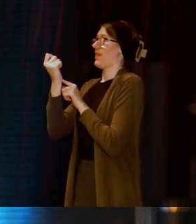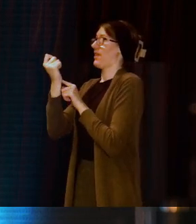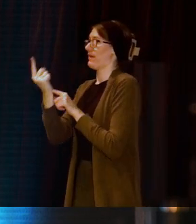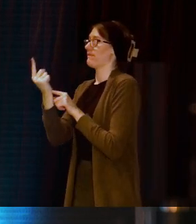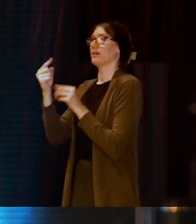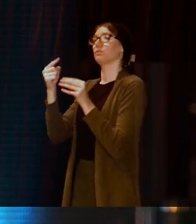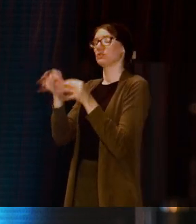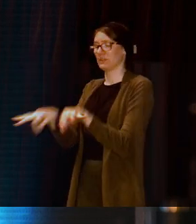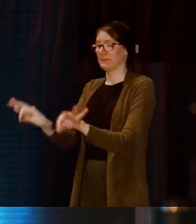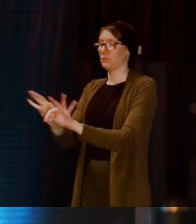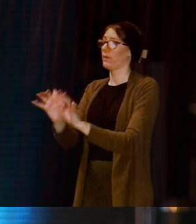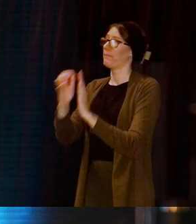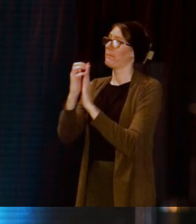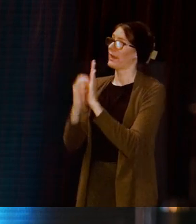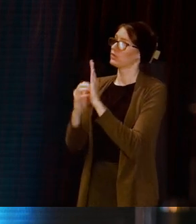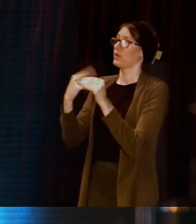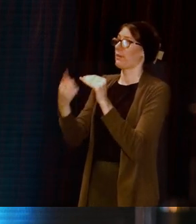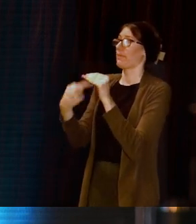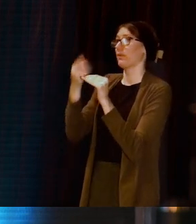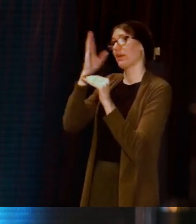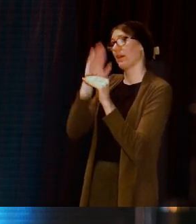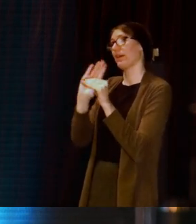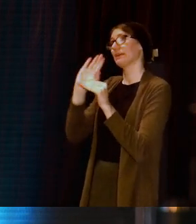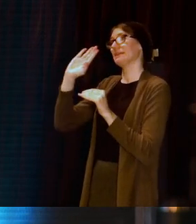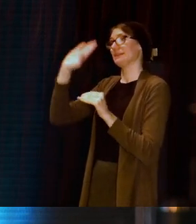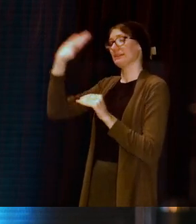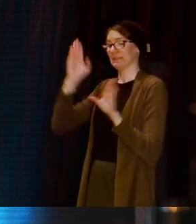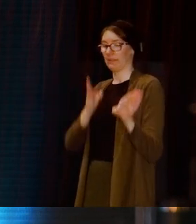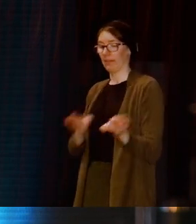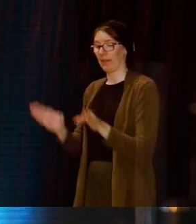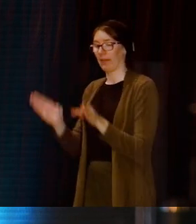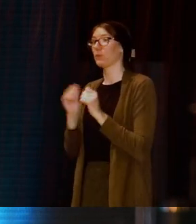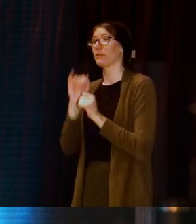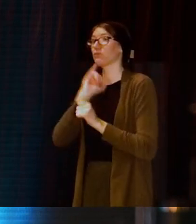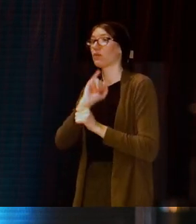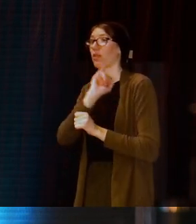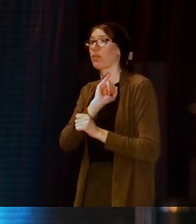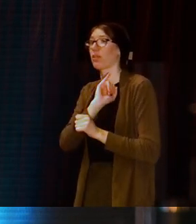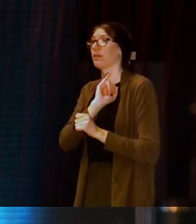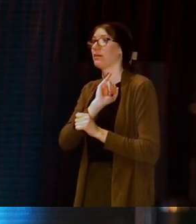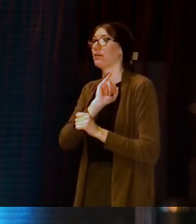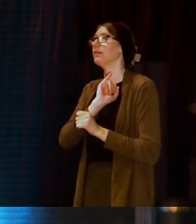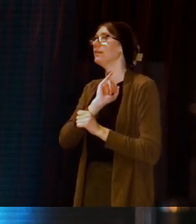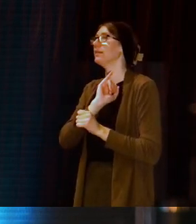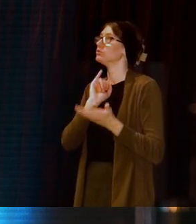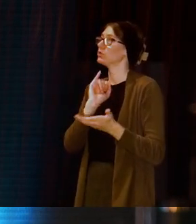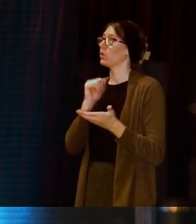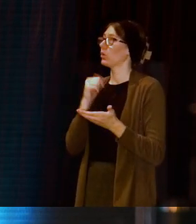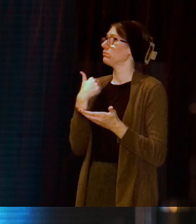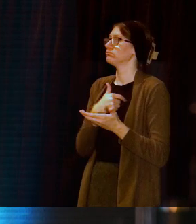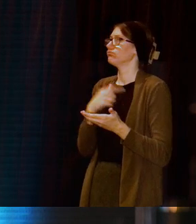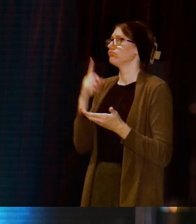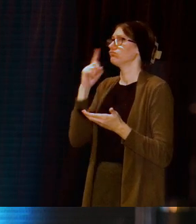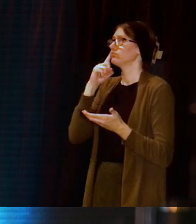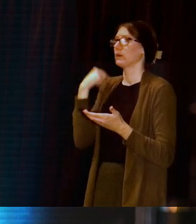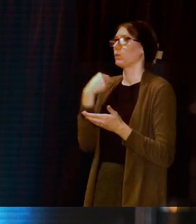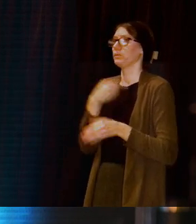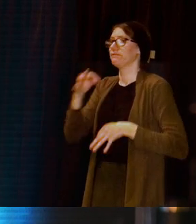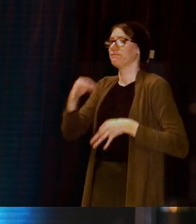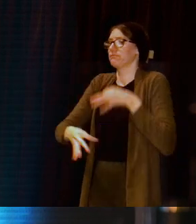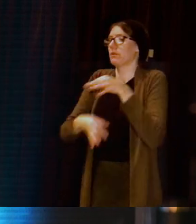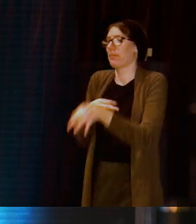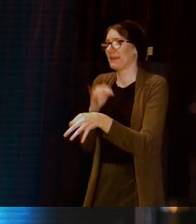passage regarding God's plan with Israel. So we don't understand ourselves as having taken Israel's